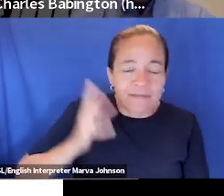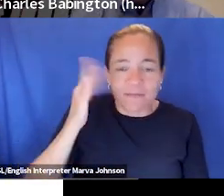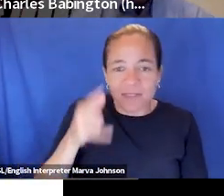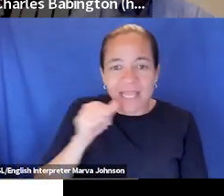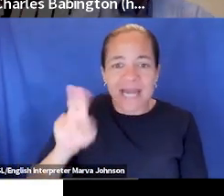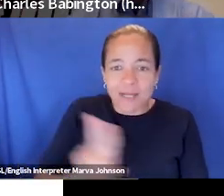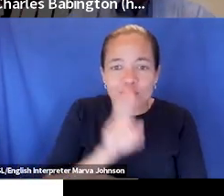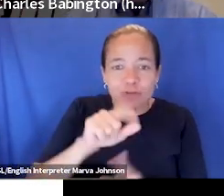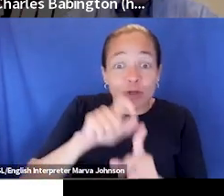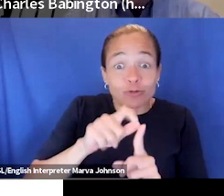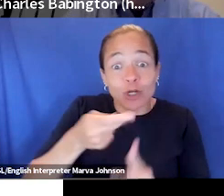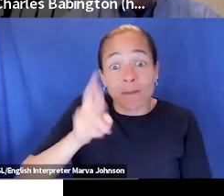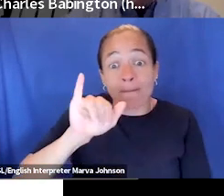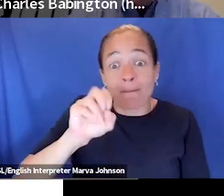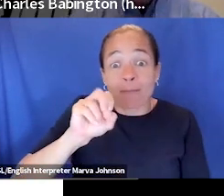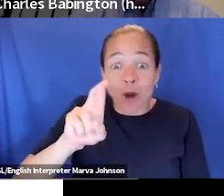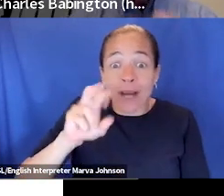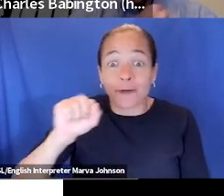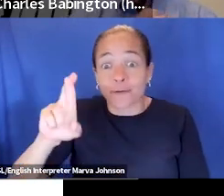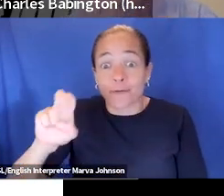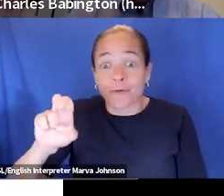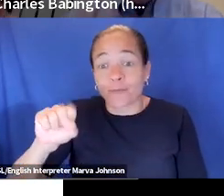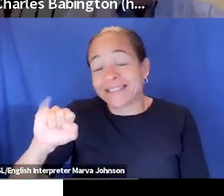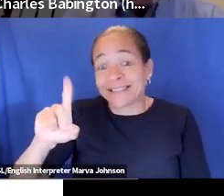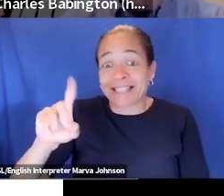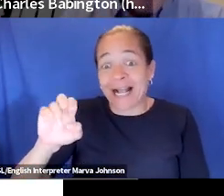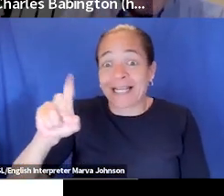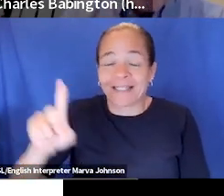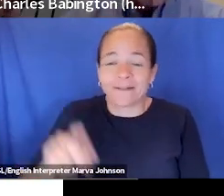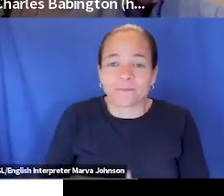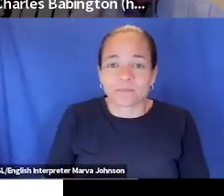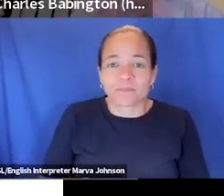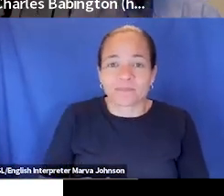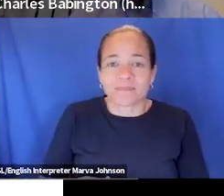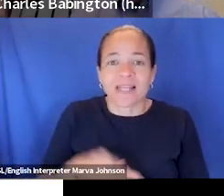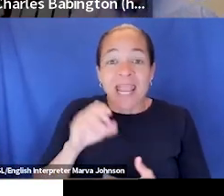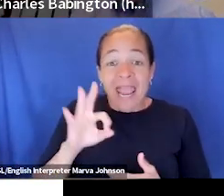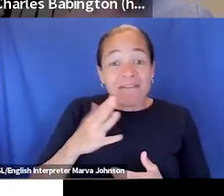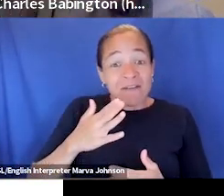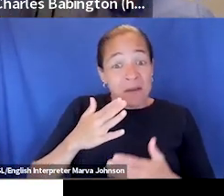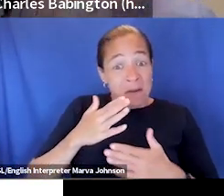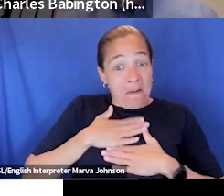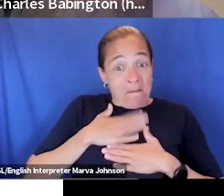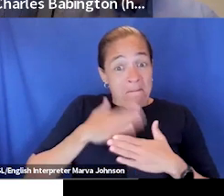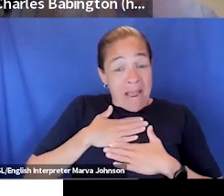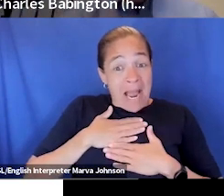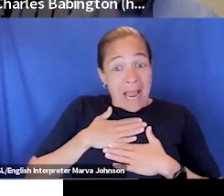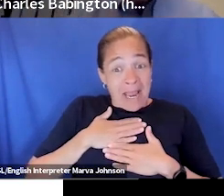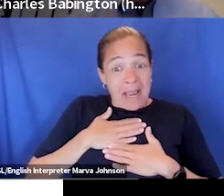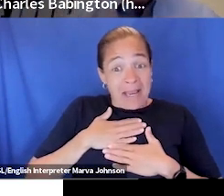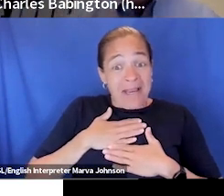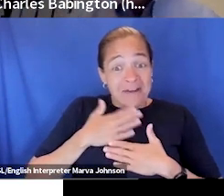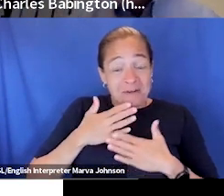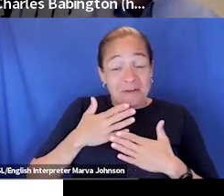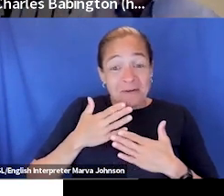and resided. No one will say that. If I had my way this afternoon, everyone would go back to their staff section